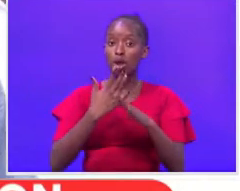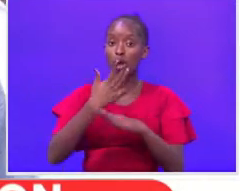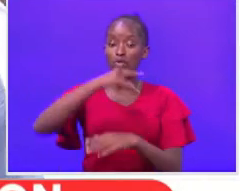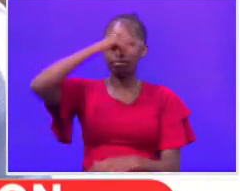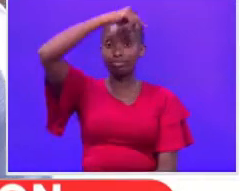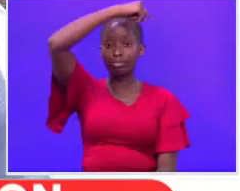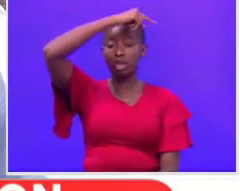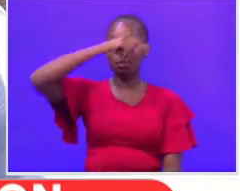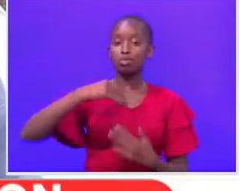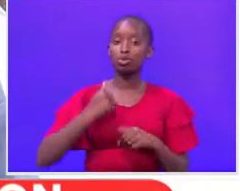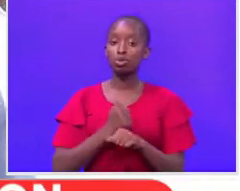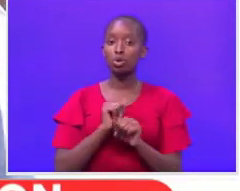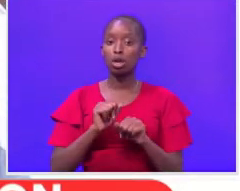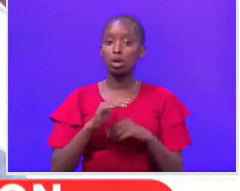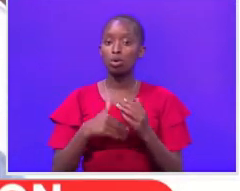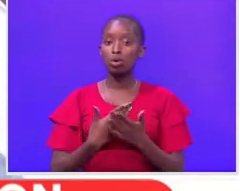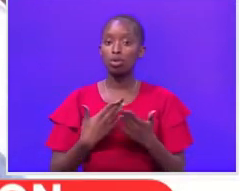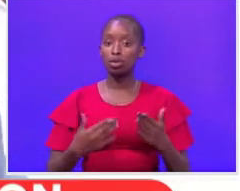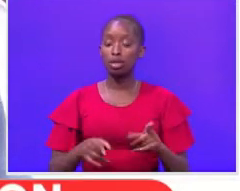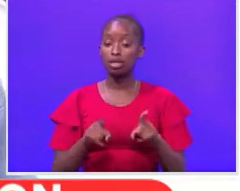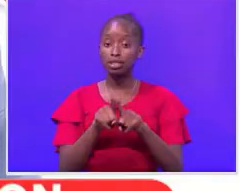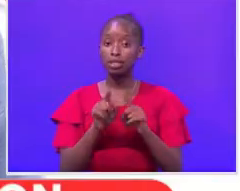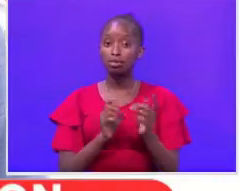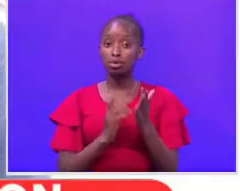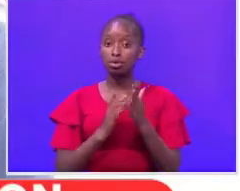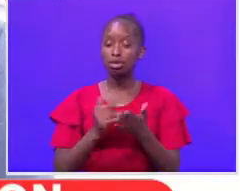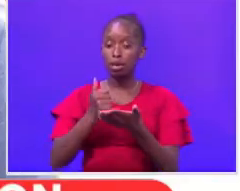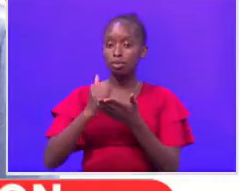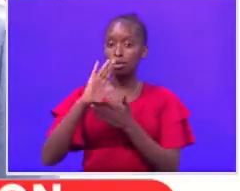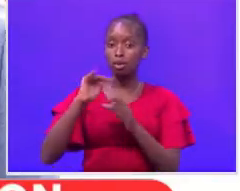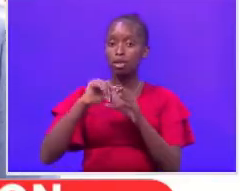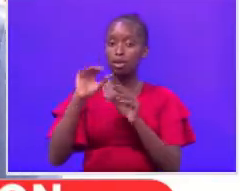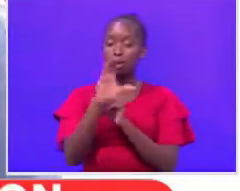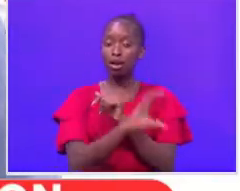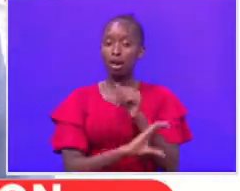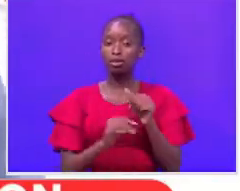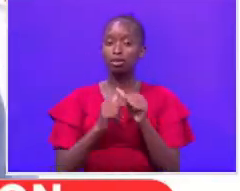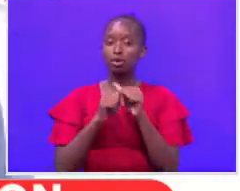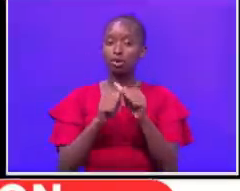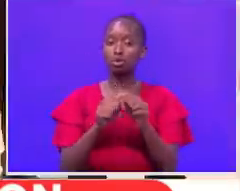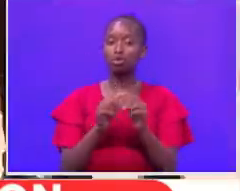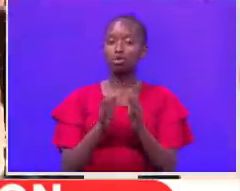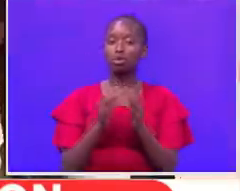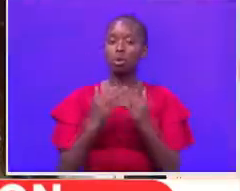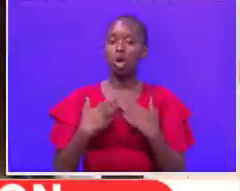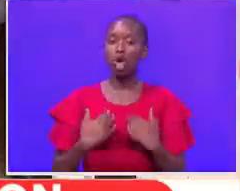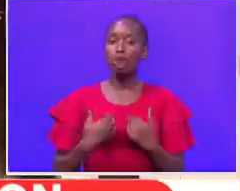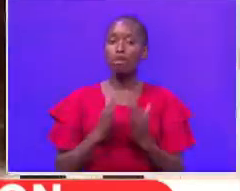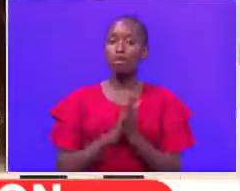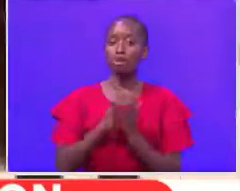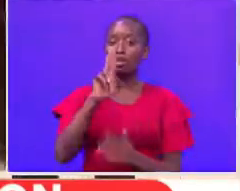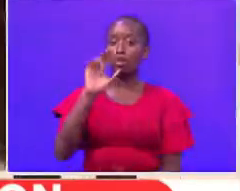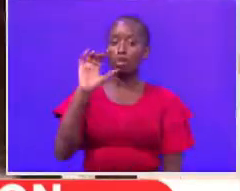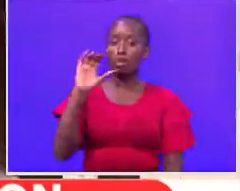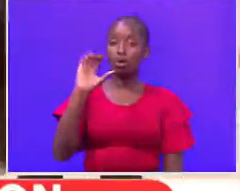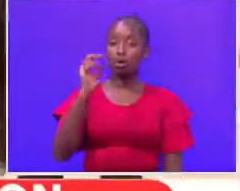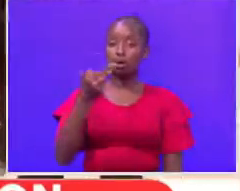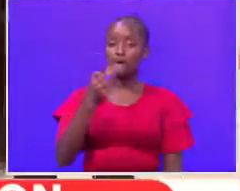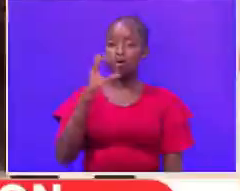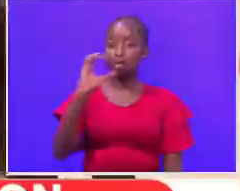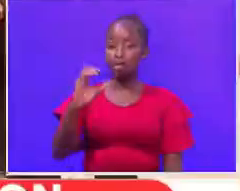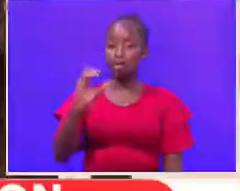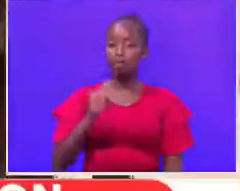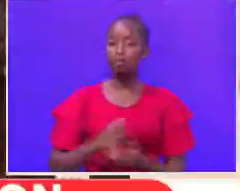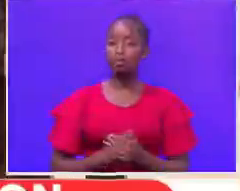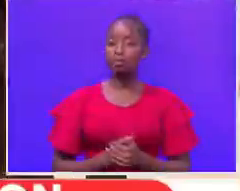exams. We want outcomes that doctors are going to be employed in the country to actually run the UHC. Kenyatta National Hospital had gone